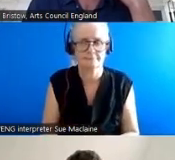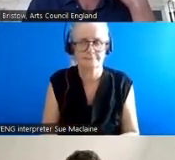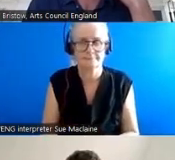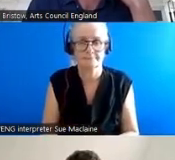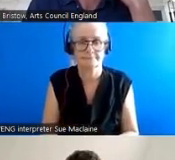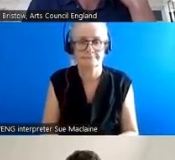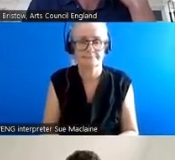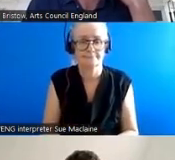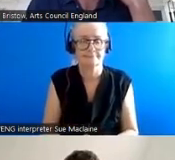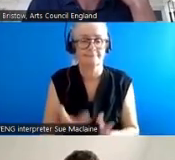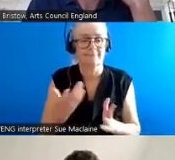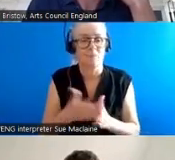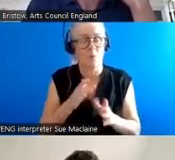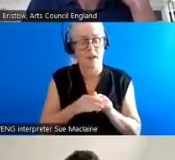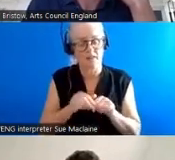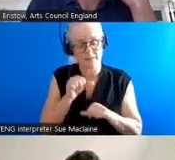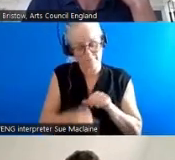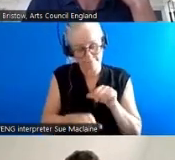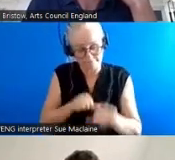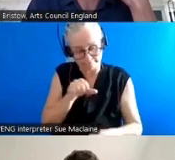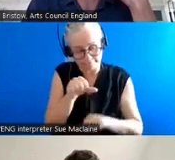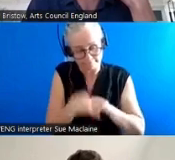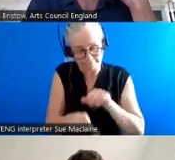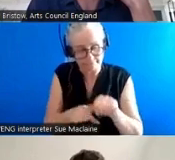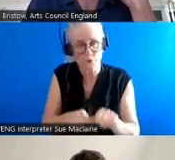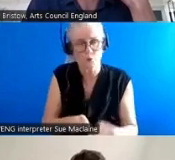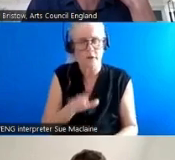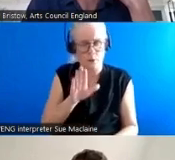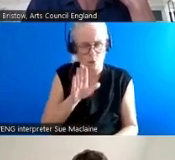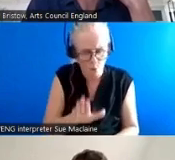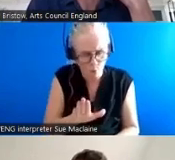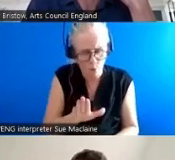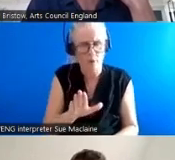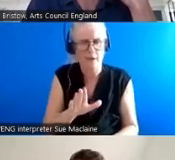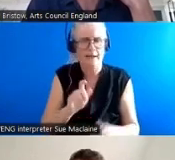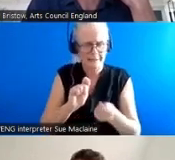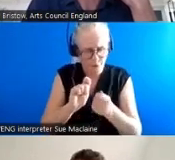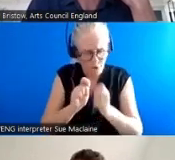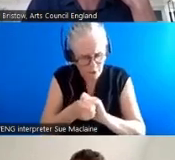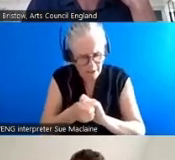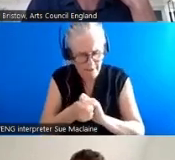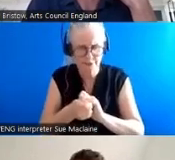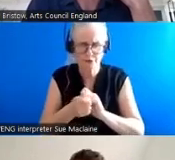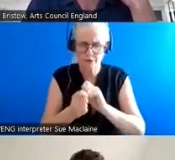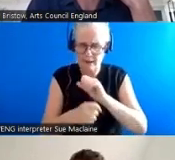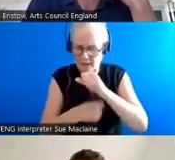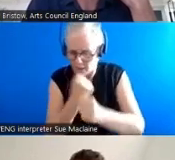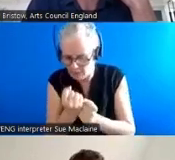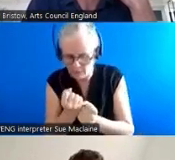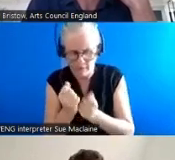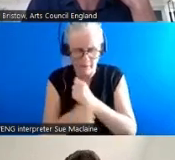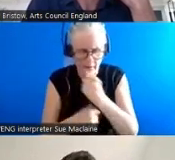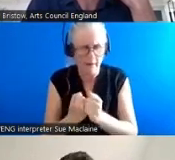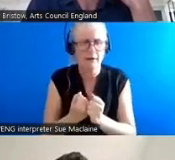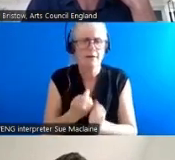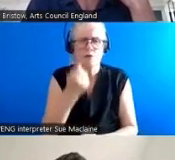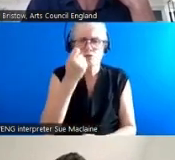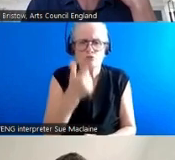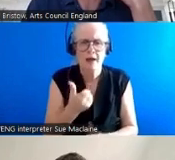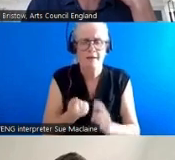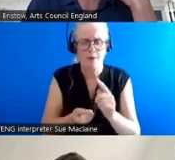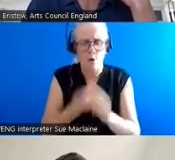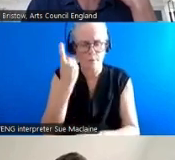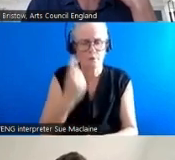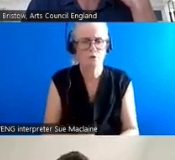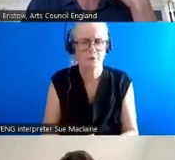work better. And devolution does present that opportunity. There's huge opportunities for the cultural sector within this. The Arts Council is